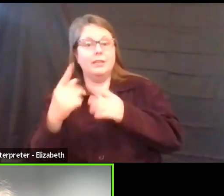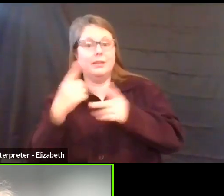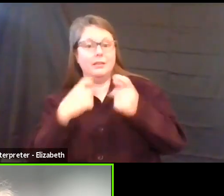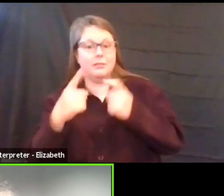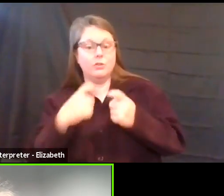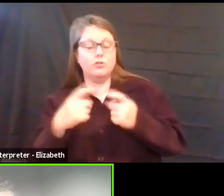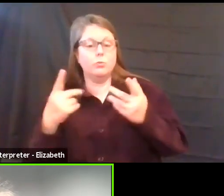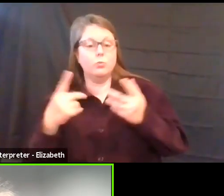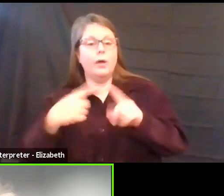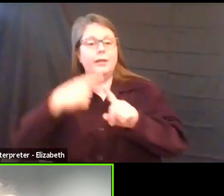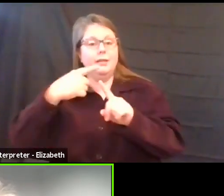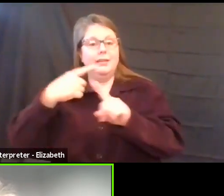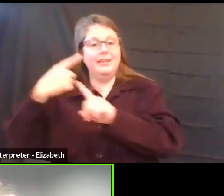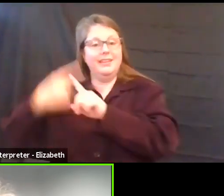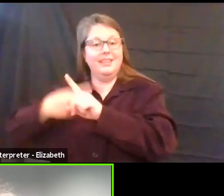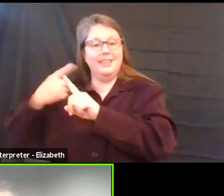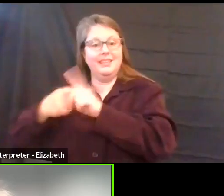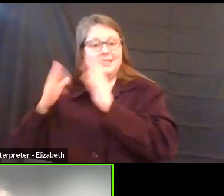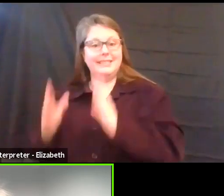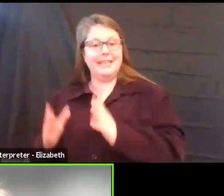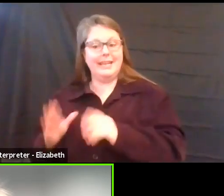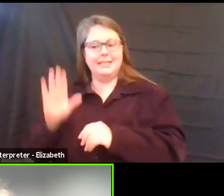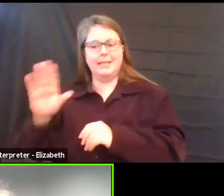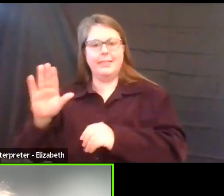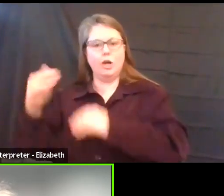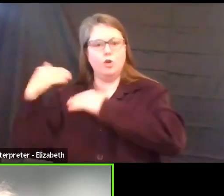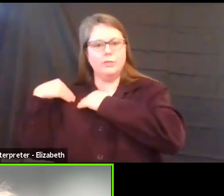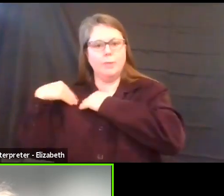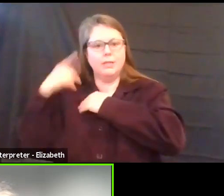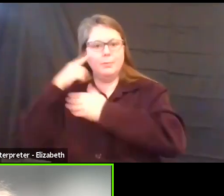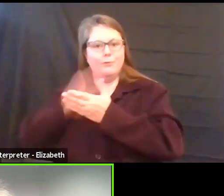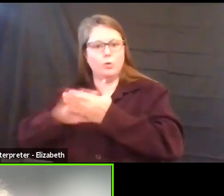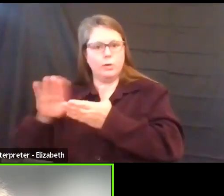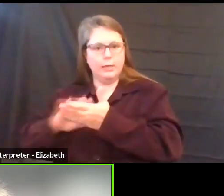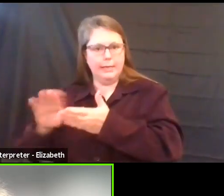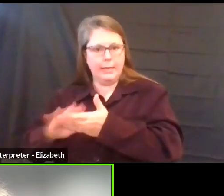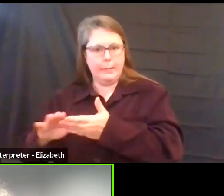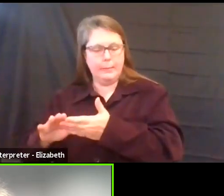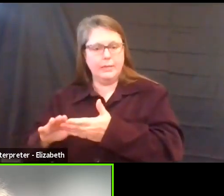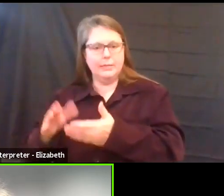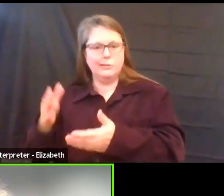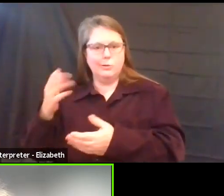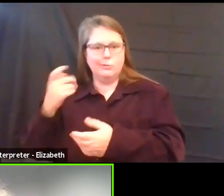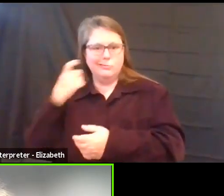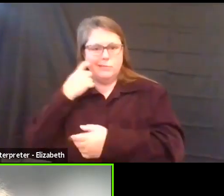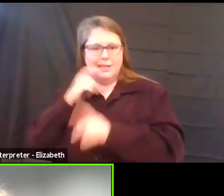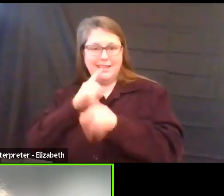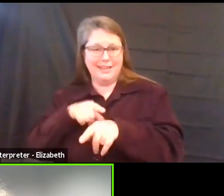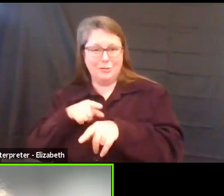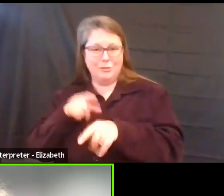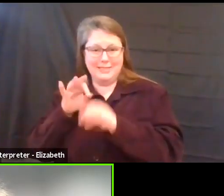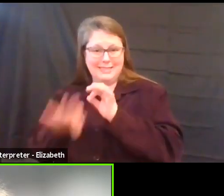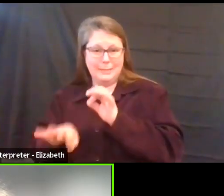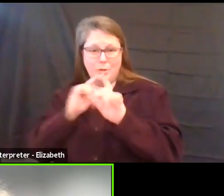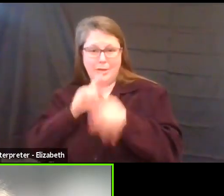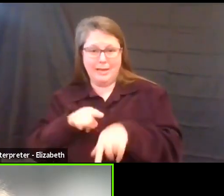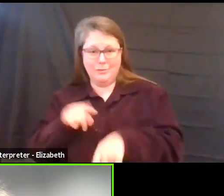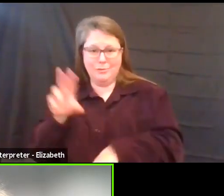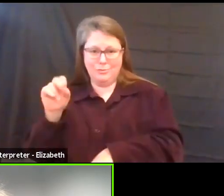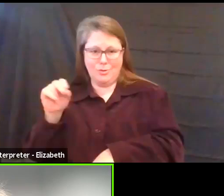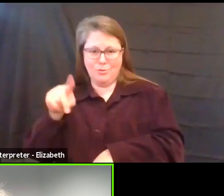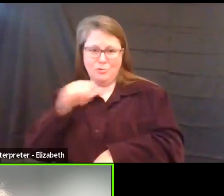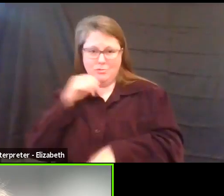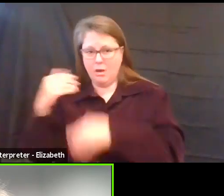And I tried to answer that earlier with a simple no, you're not. And I'll be more legalistic in a written document